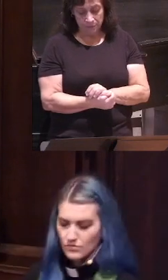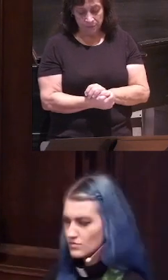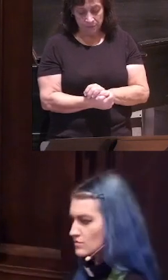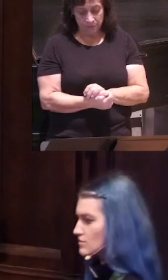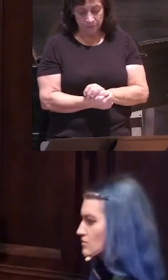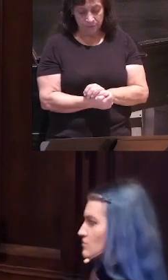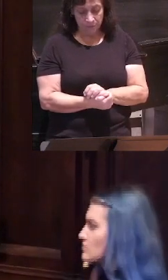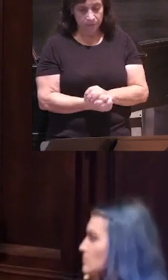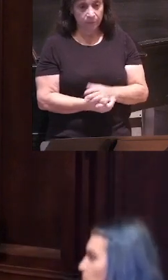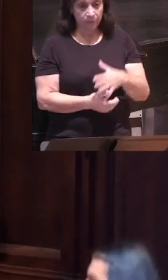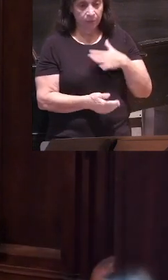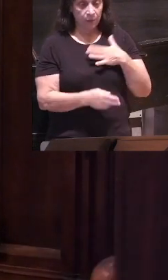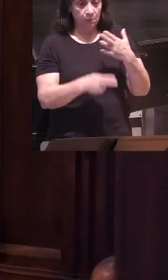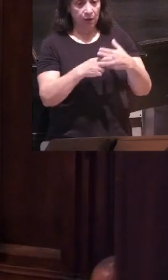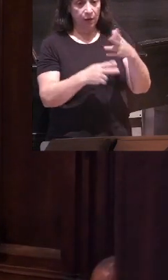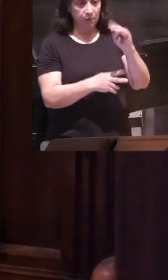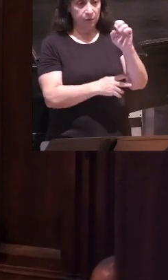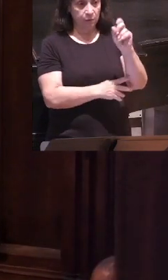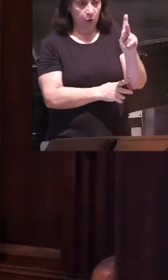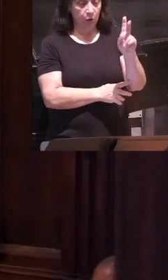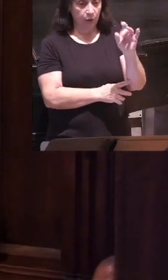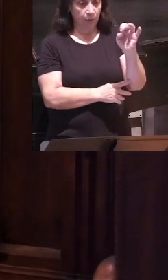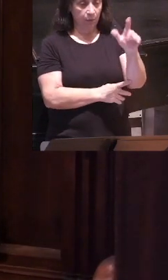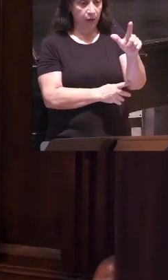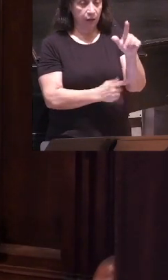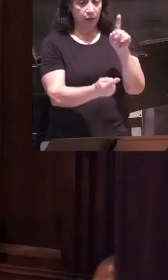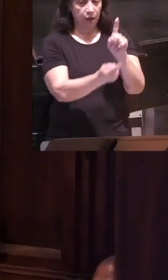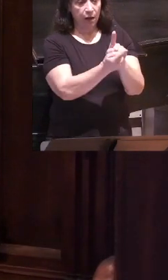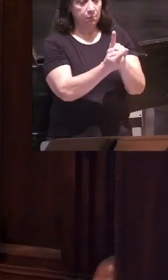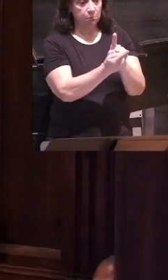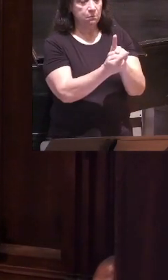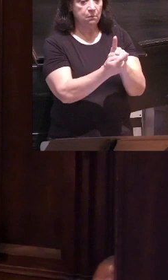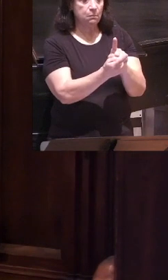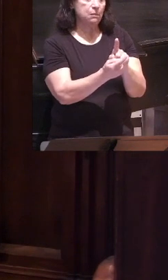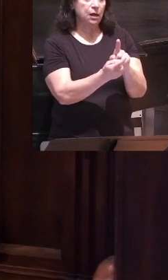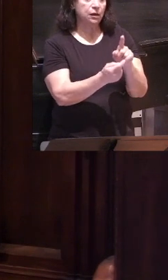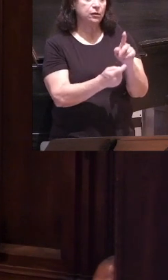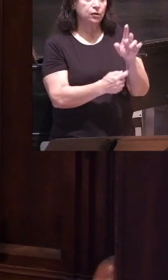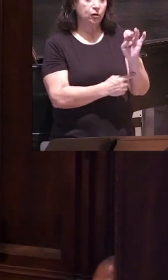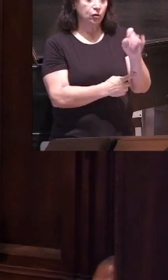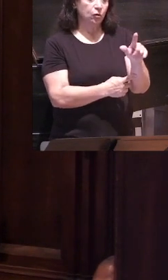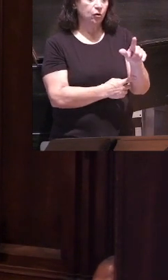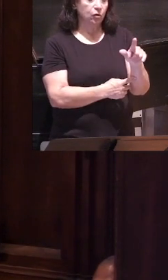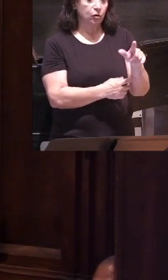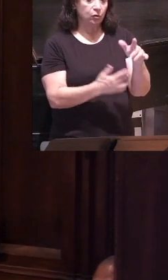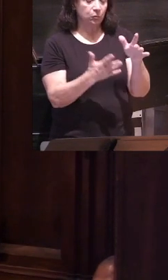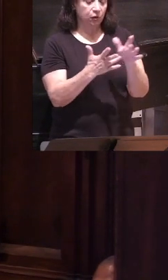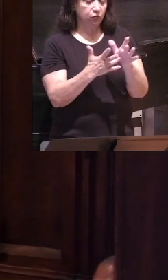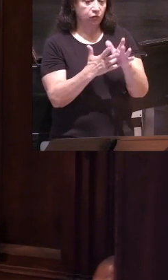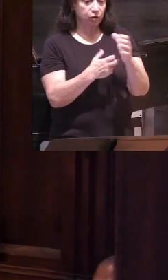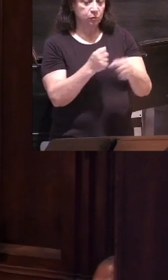Good afternoon. My name is Mark Michael. I met Earl in my freshman year at Cornell University.